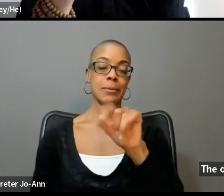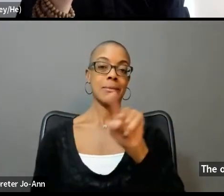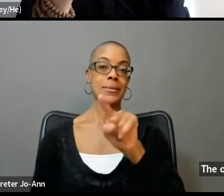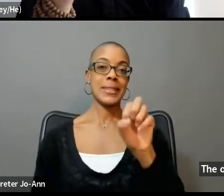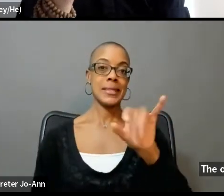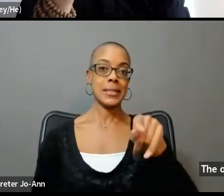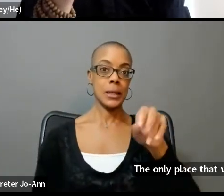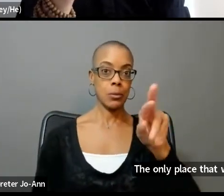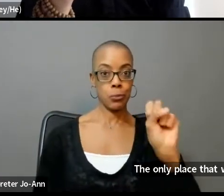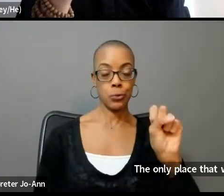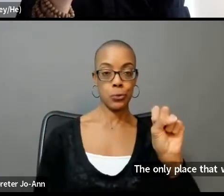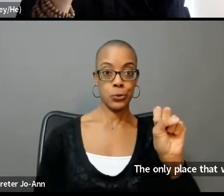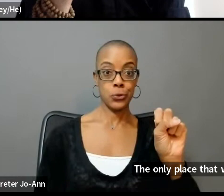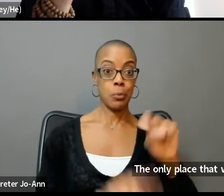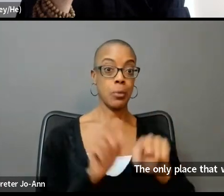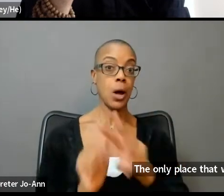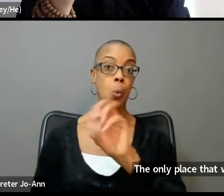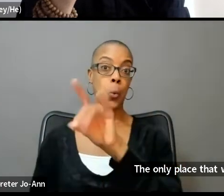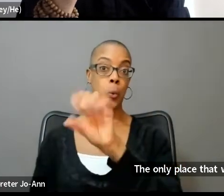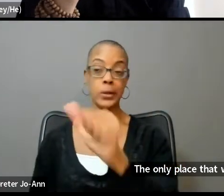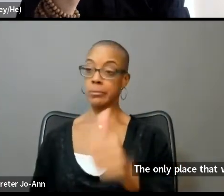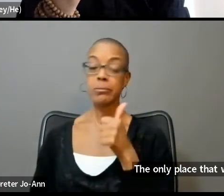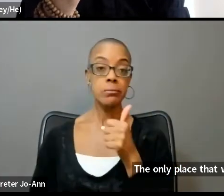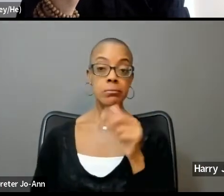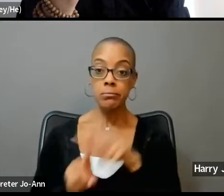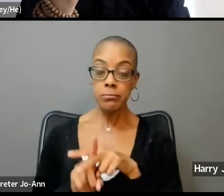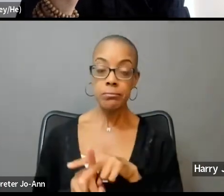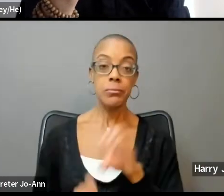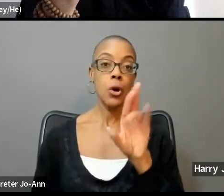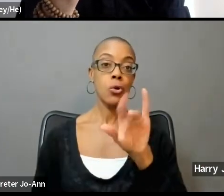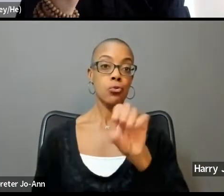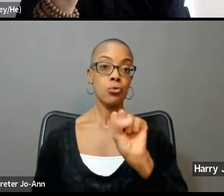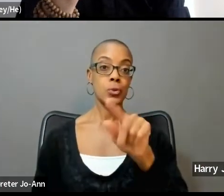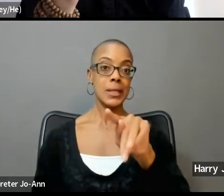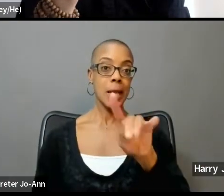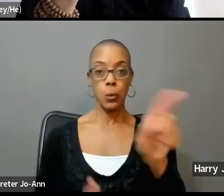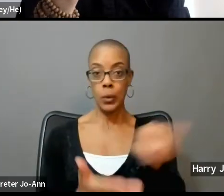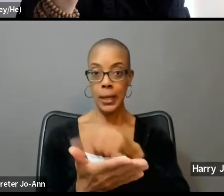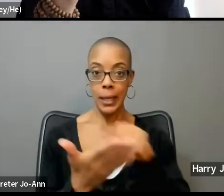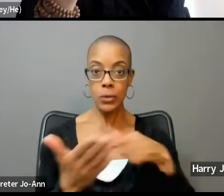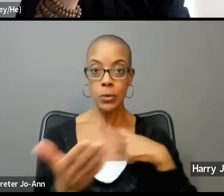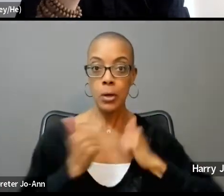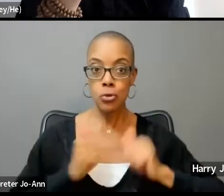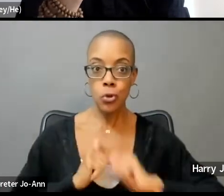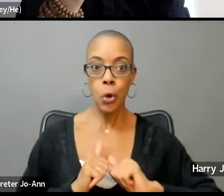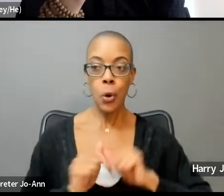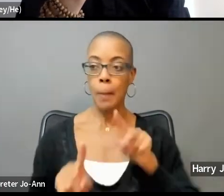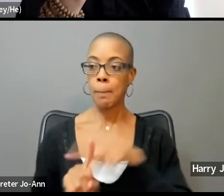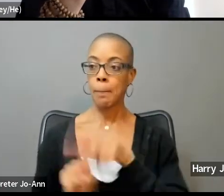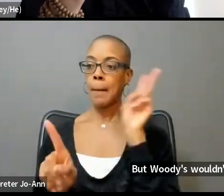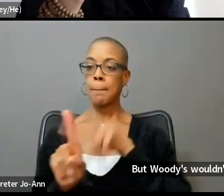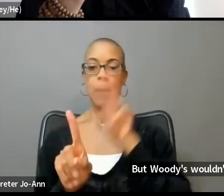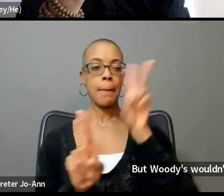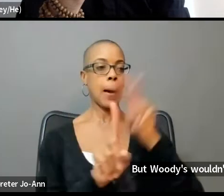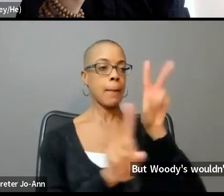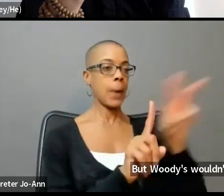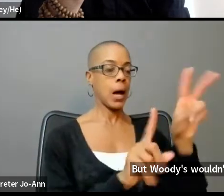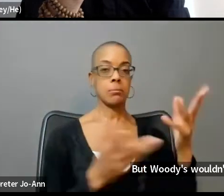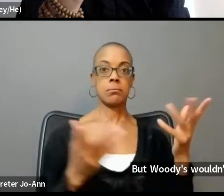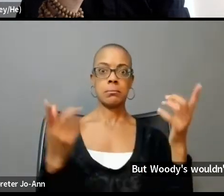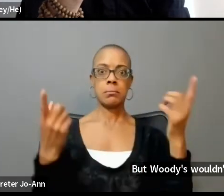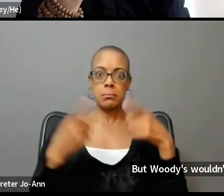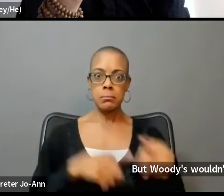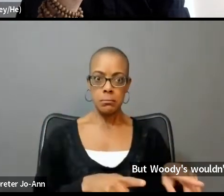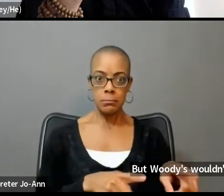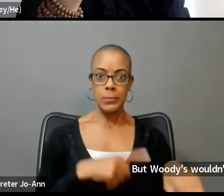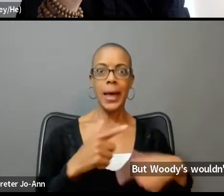care. But Woody's wouldn't book me. Cruise and Tangos canceled my show, like all of this stuff. And then they thought that they